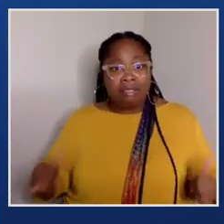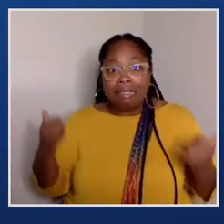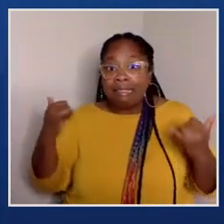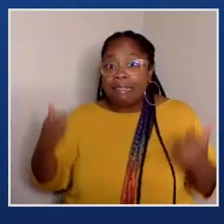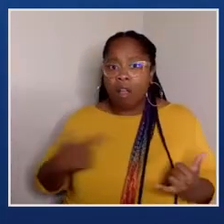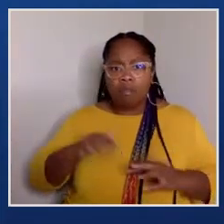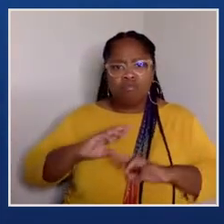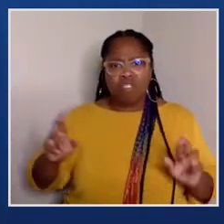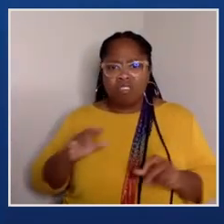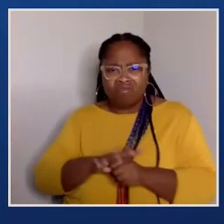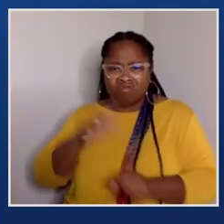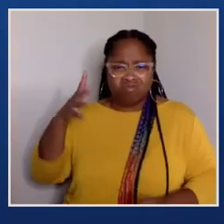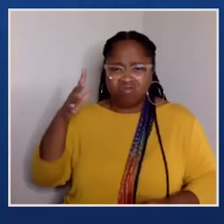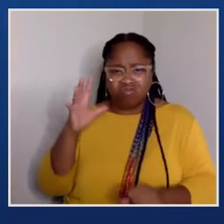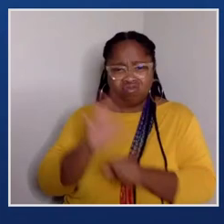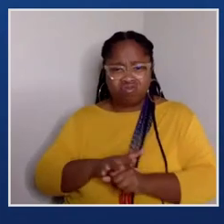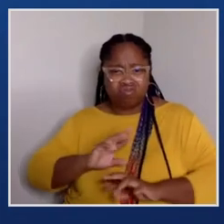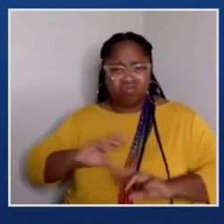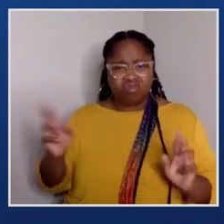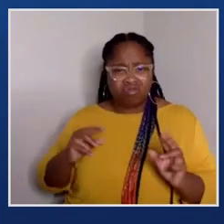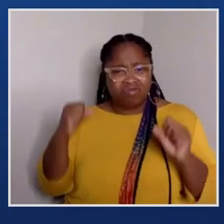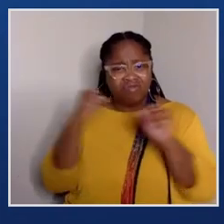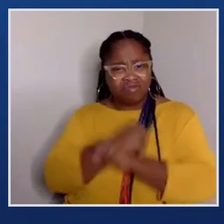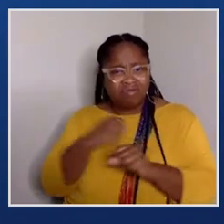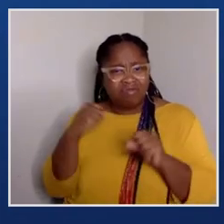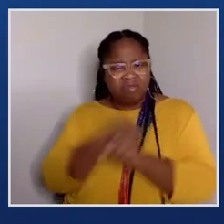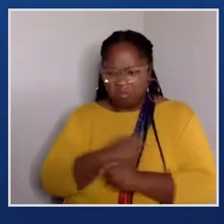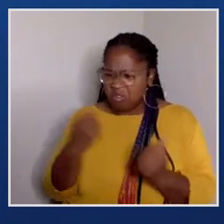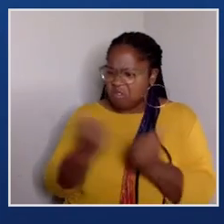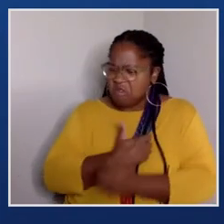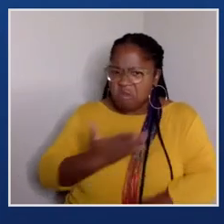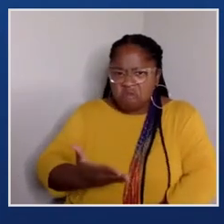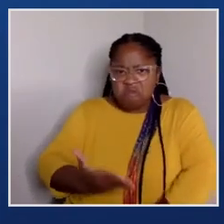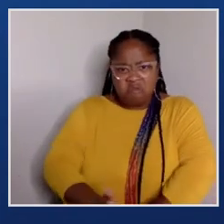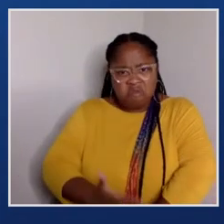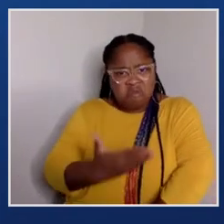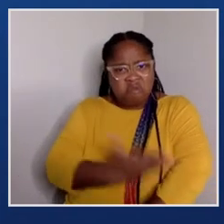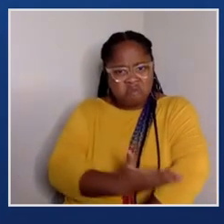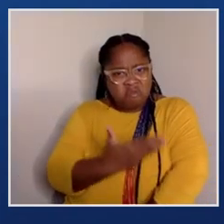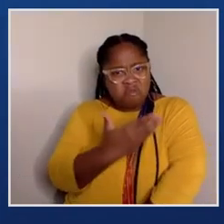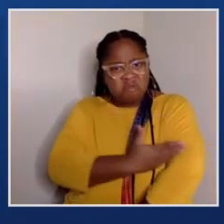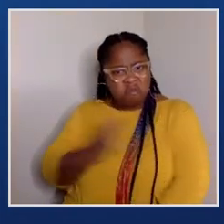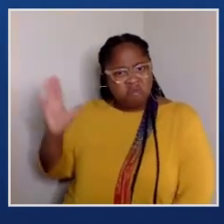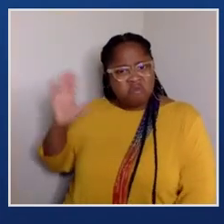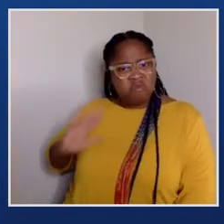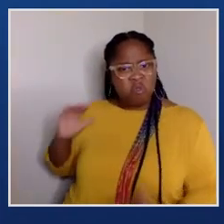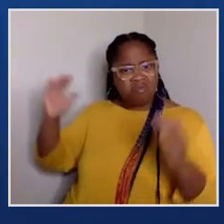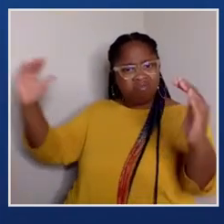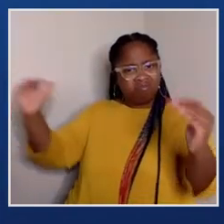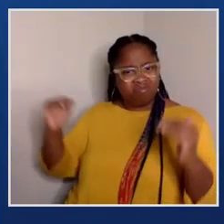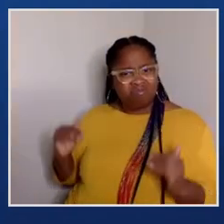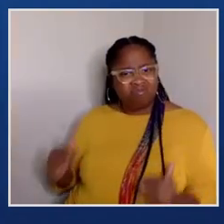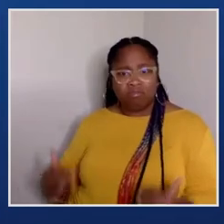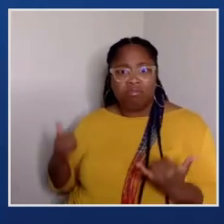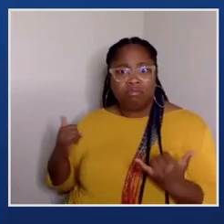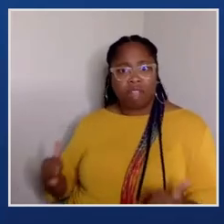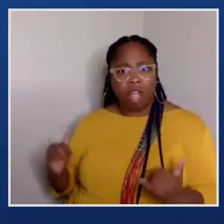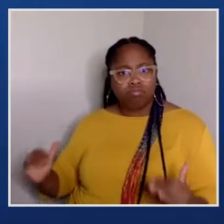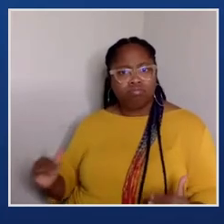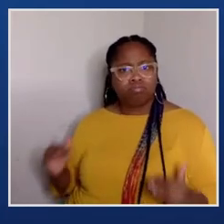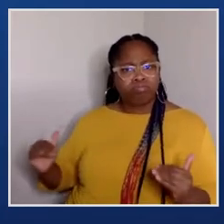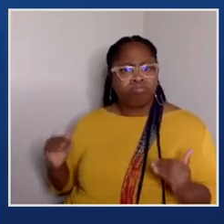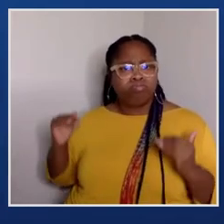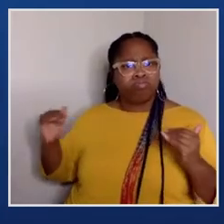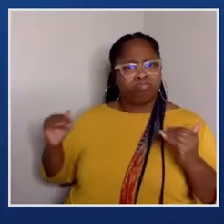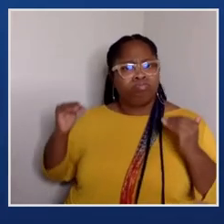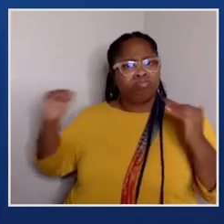on your toenails. Uncle T doing so well. First class from my old jail. T-Ferg did 15. In the feds